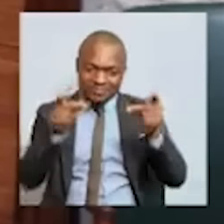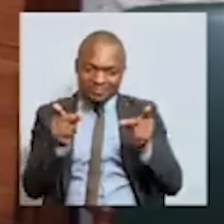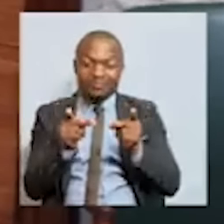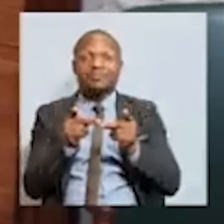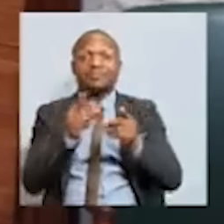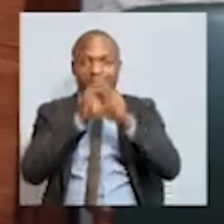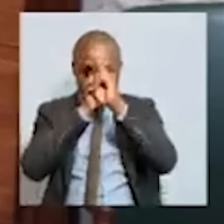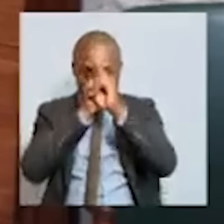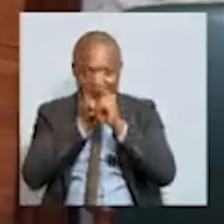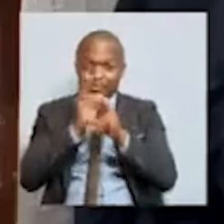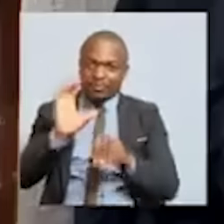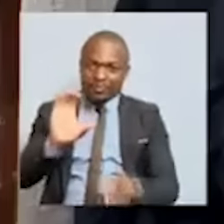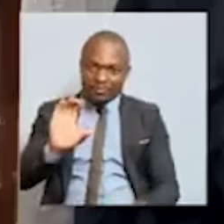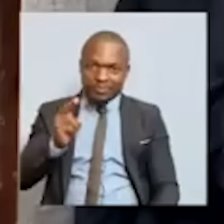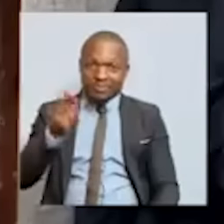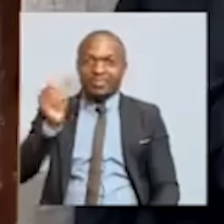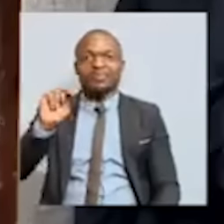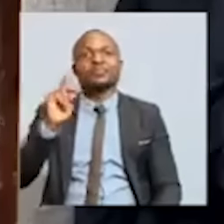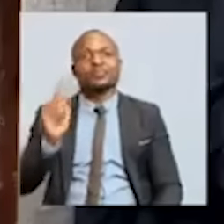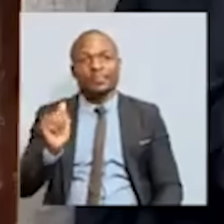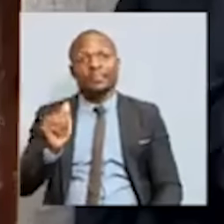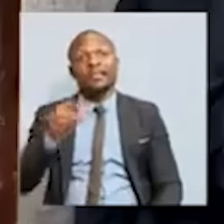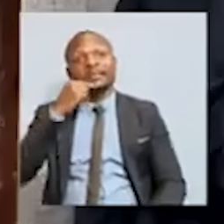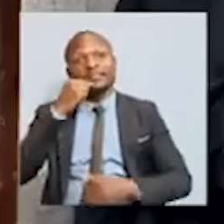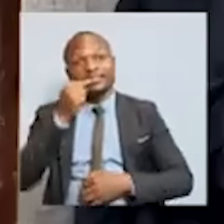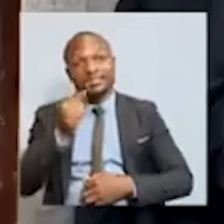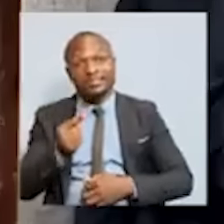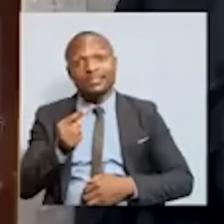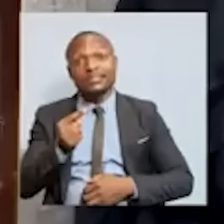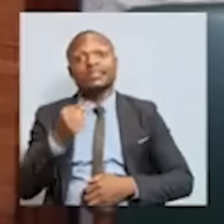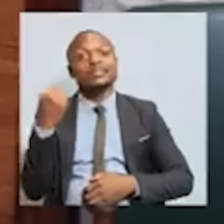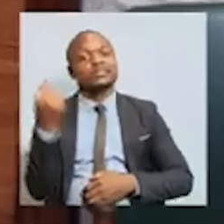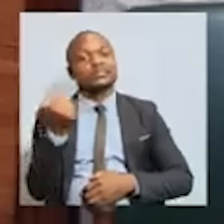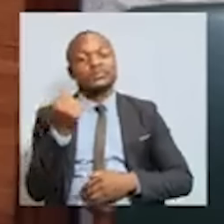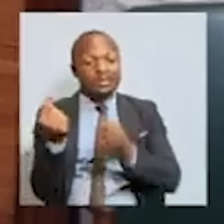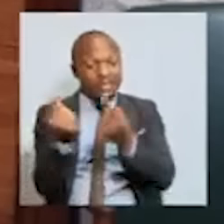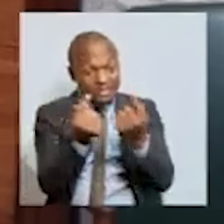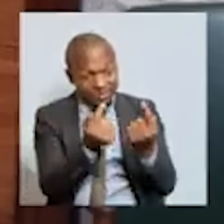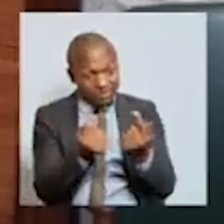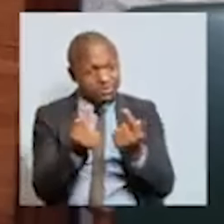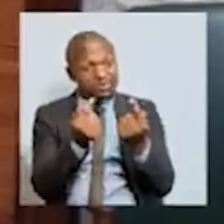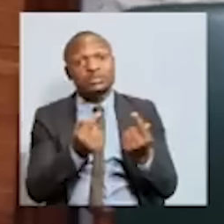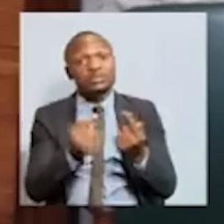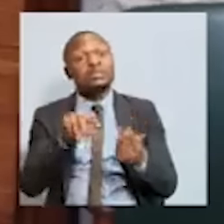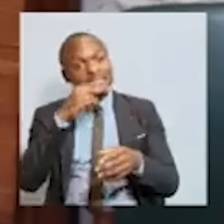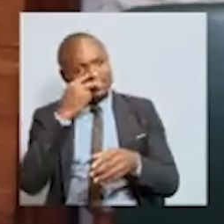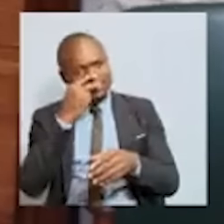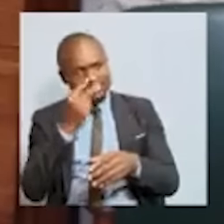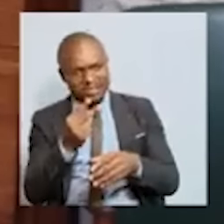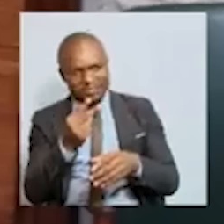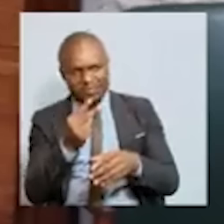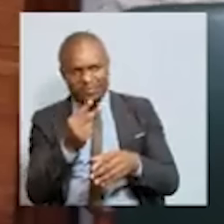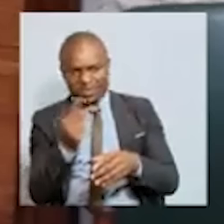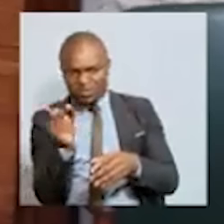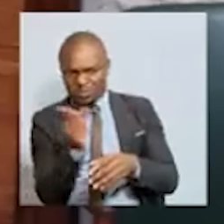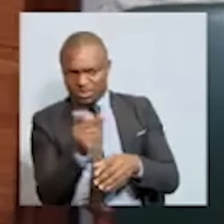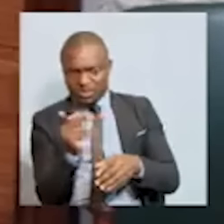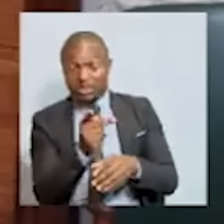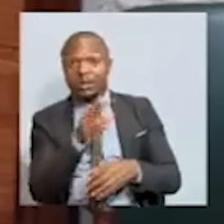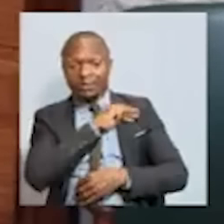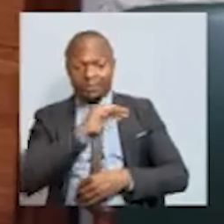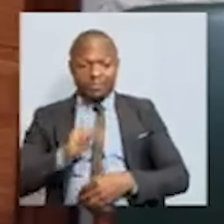Mr. S. Chanda MP stated that the only incident he witnessed between the two members was at